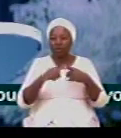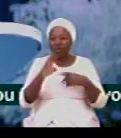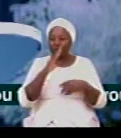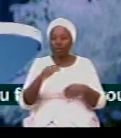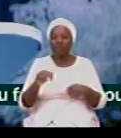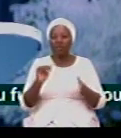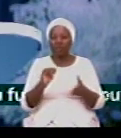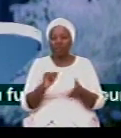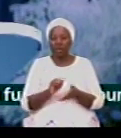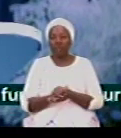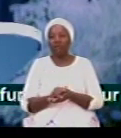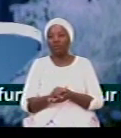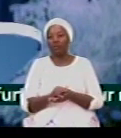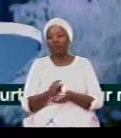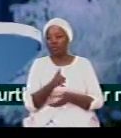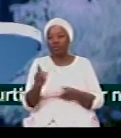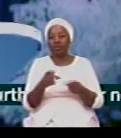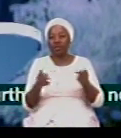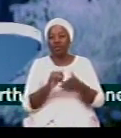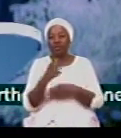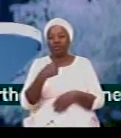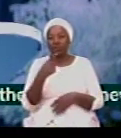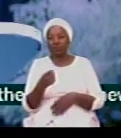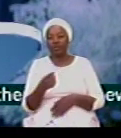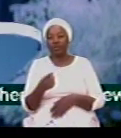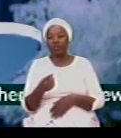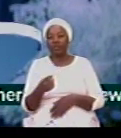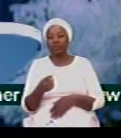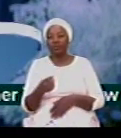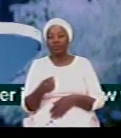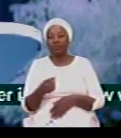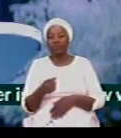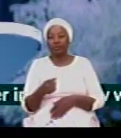that will be arranged for you.